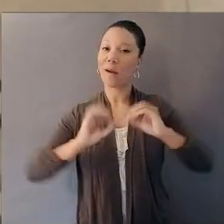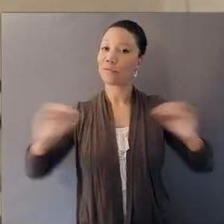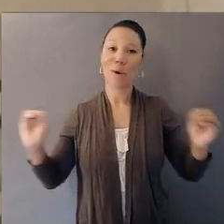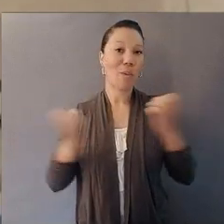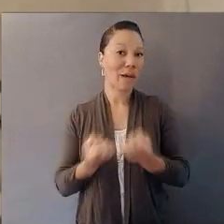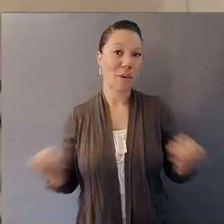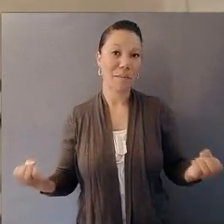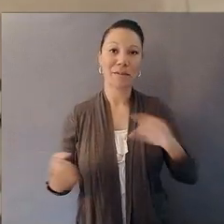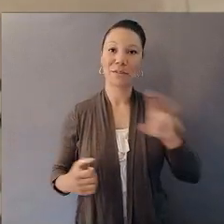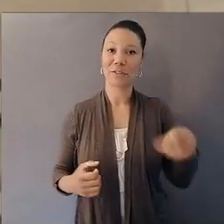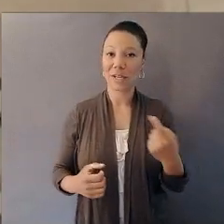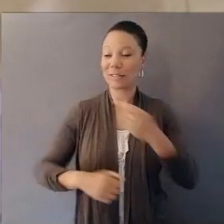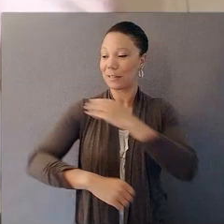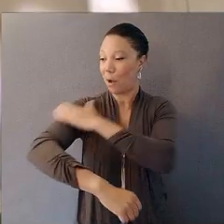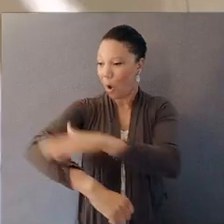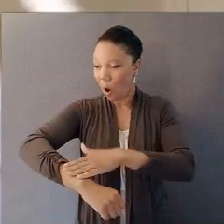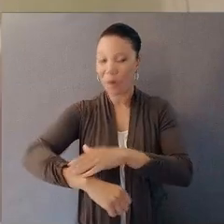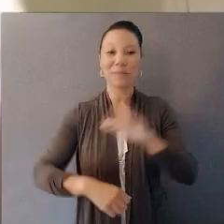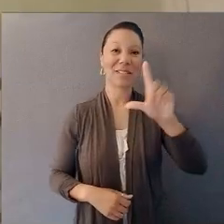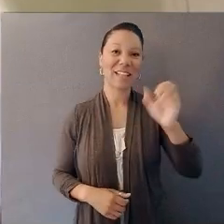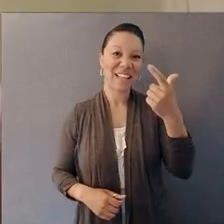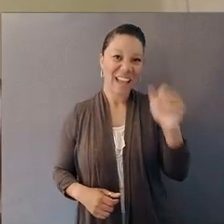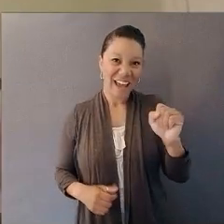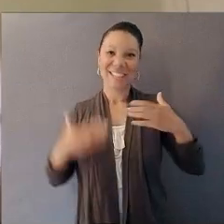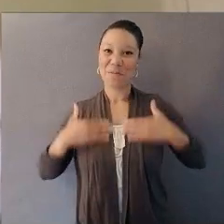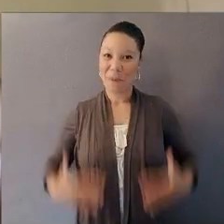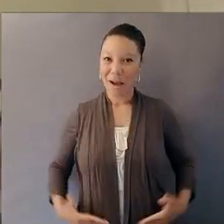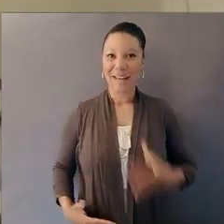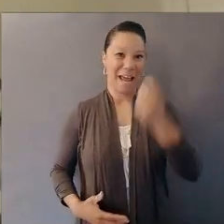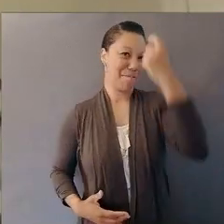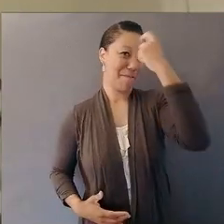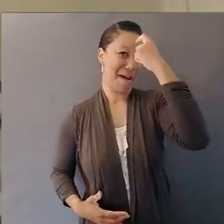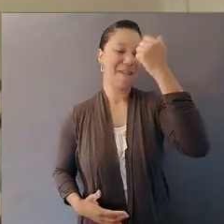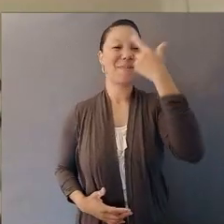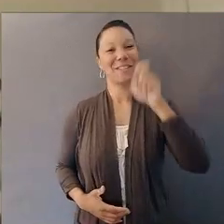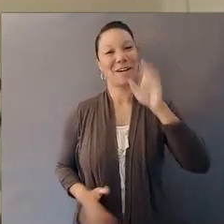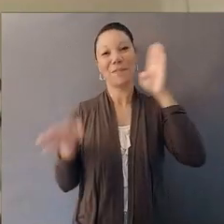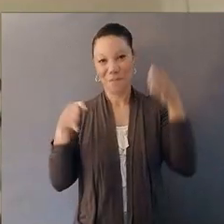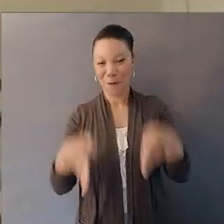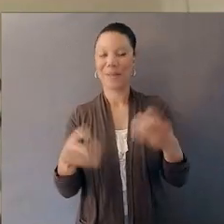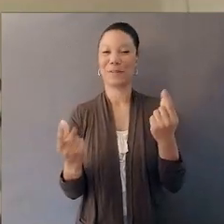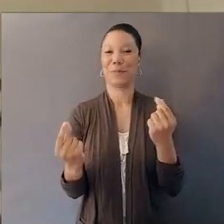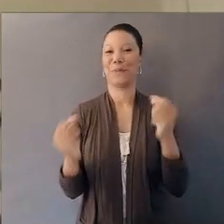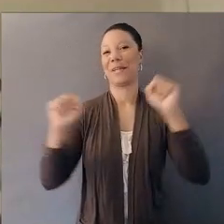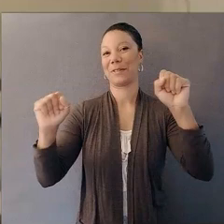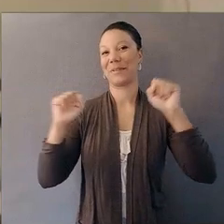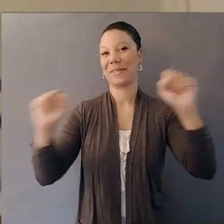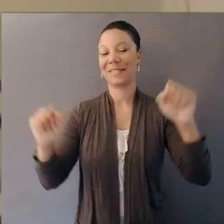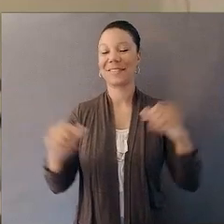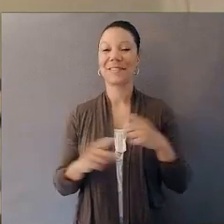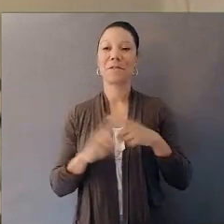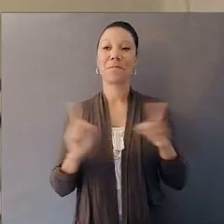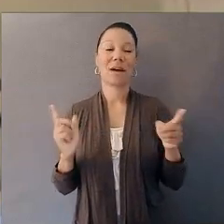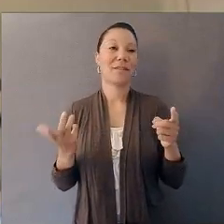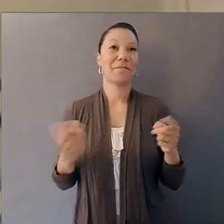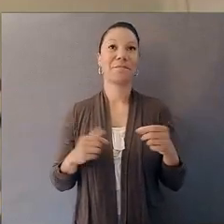their arms, legs, body, and their mind, because they have to be there in order to do the exercises. But